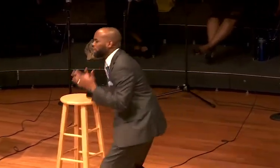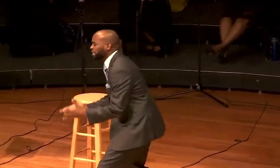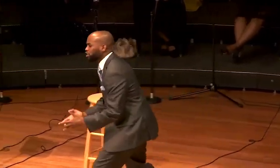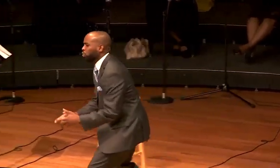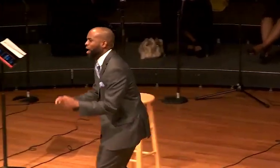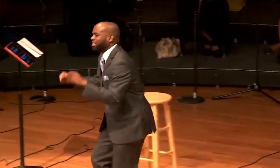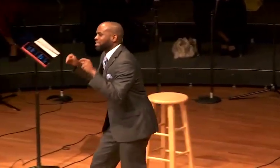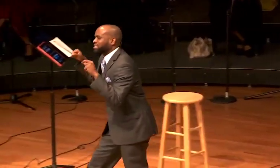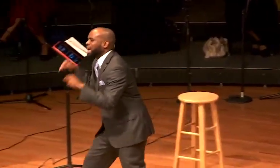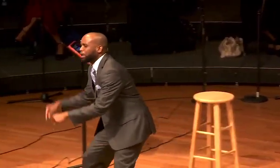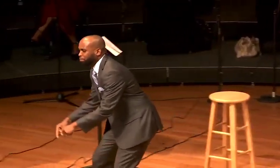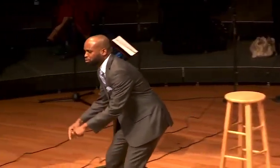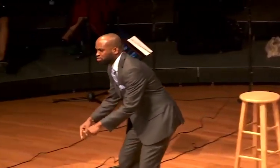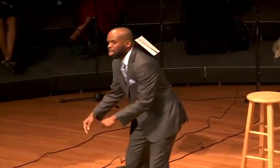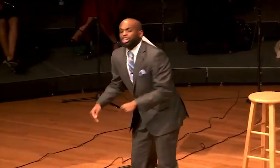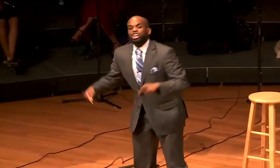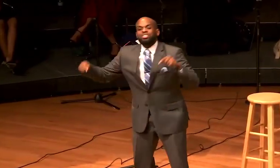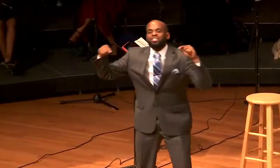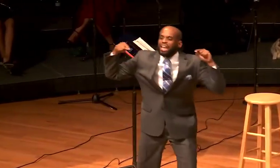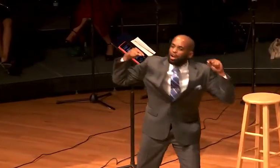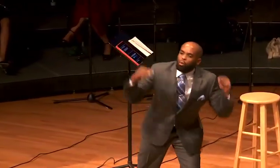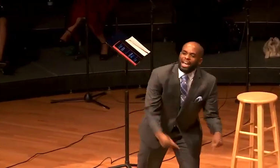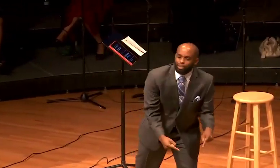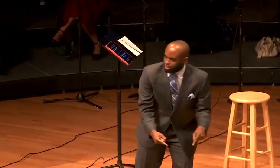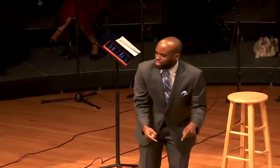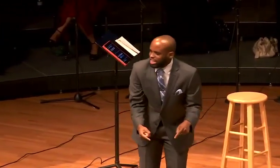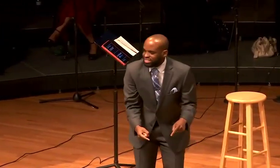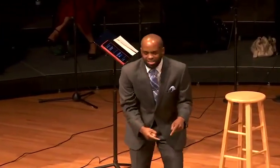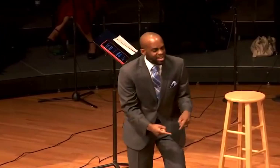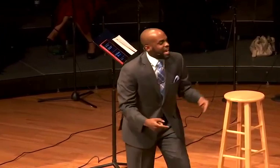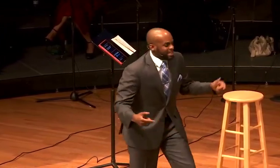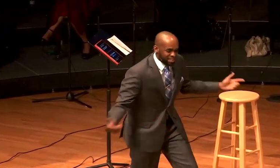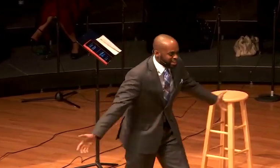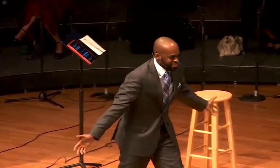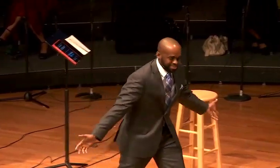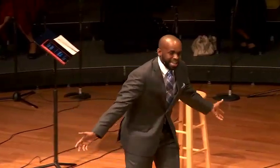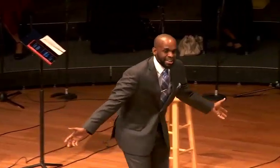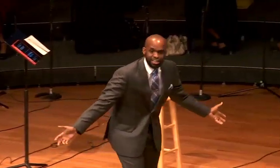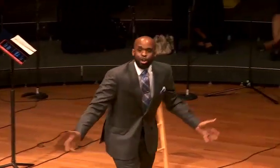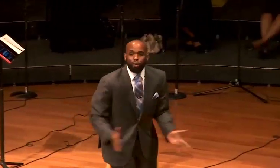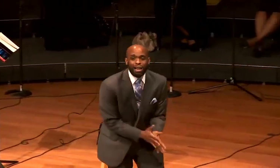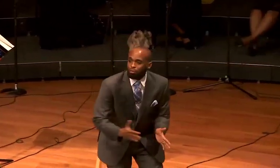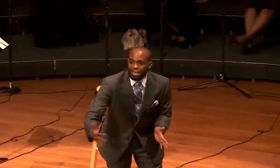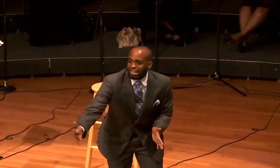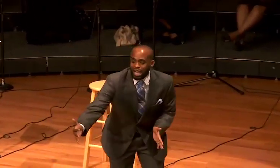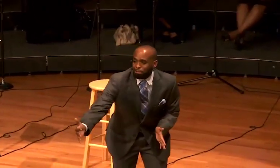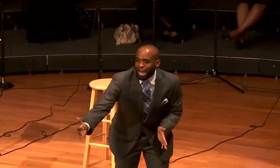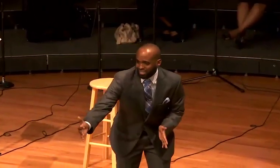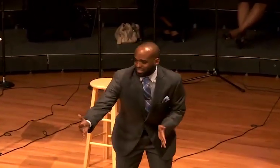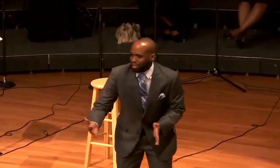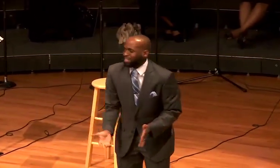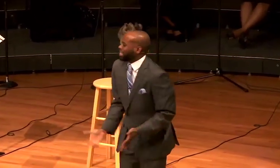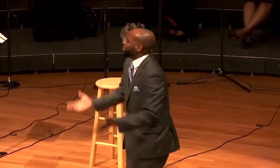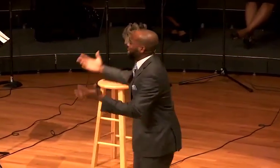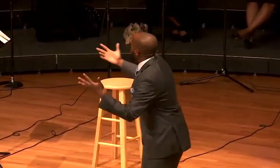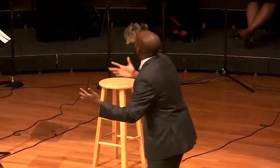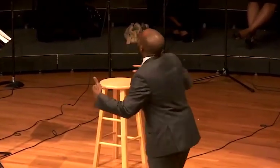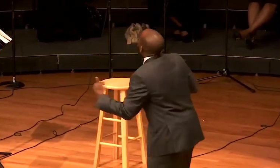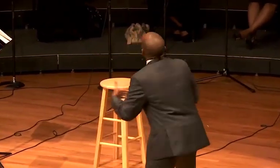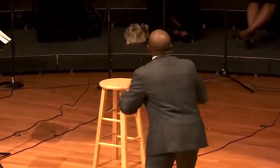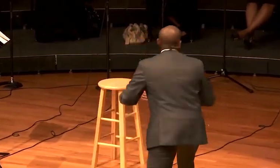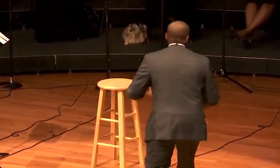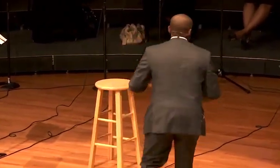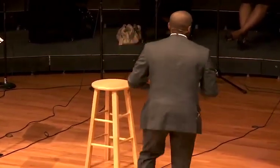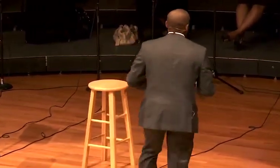There was a reason why the disciples couldn't stay awake with Jesus. And Jesus said it right when he came back to them and said, man,